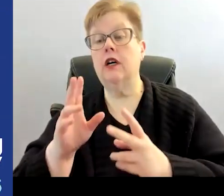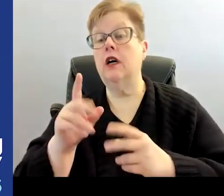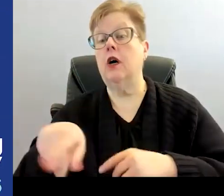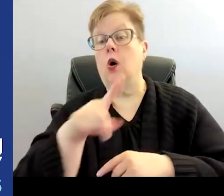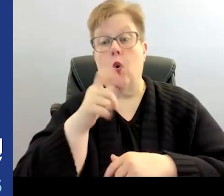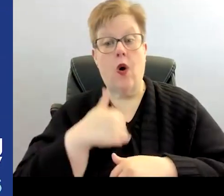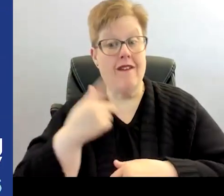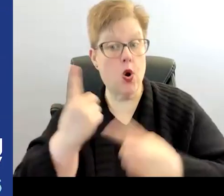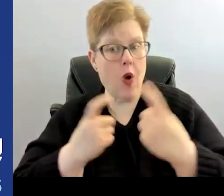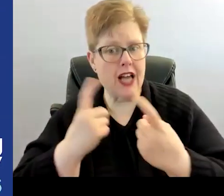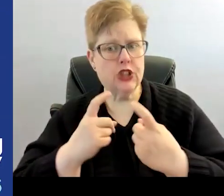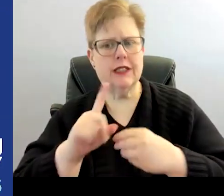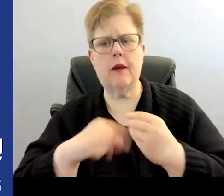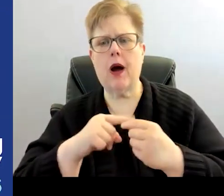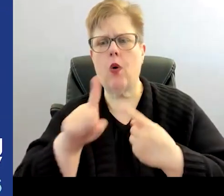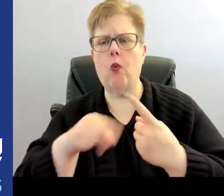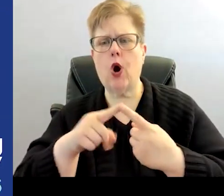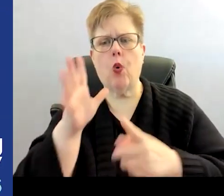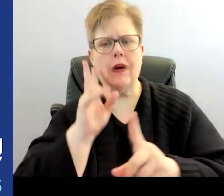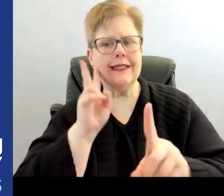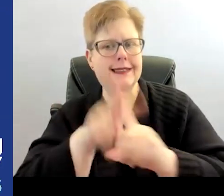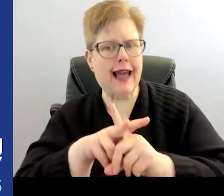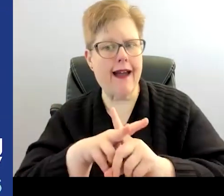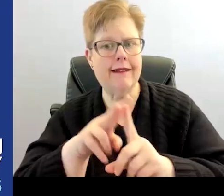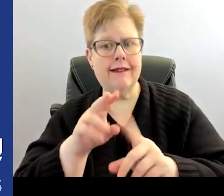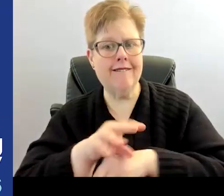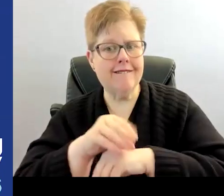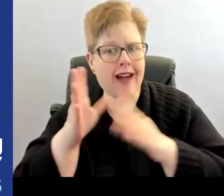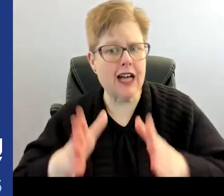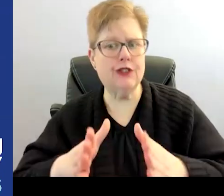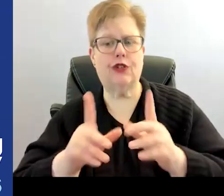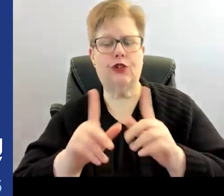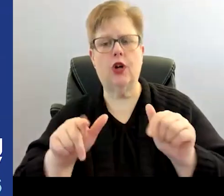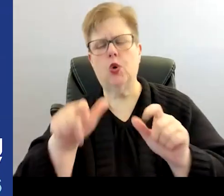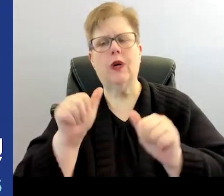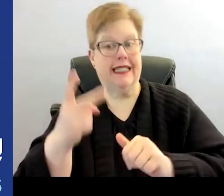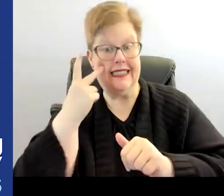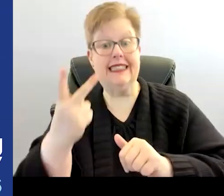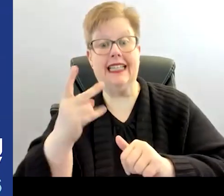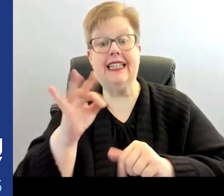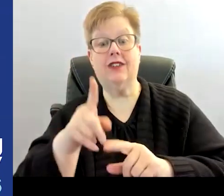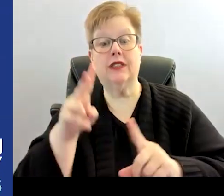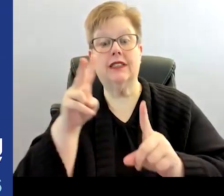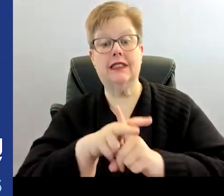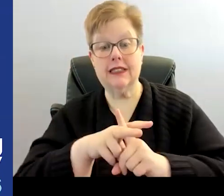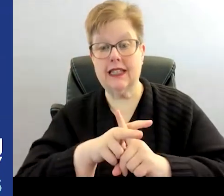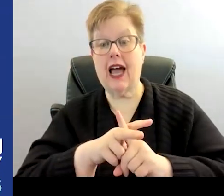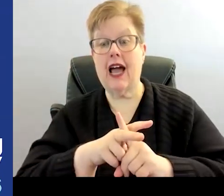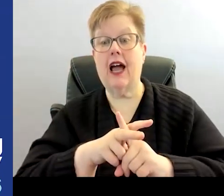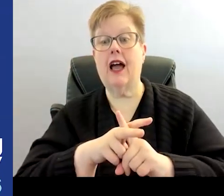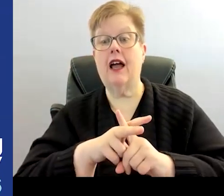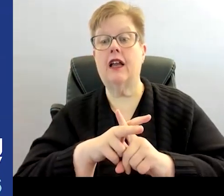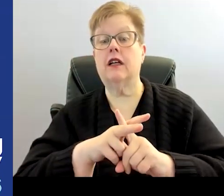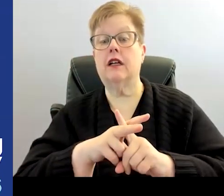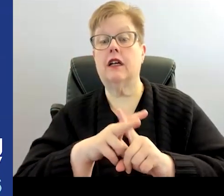you who have questions about when do you get assigned an advisor, things like that, you can see if you've been assigned an advisor in CUNY First in